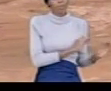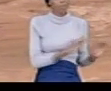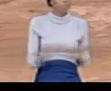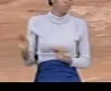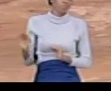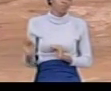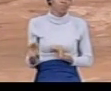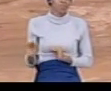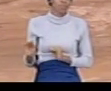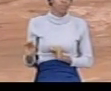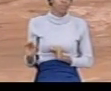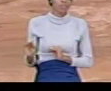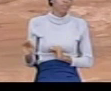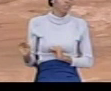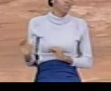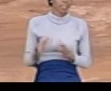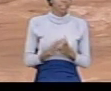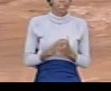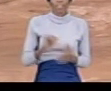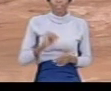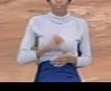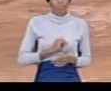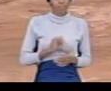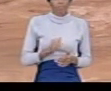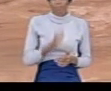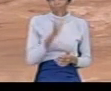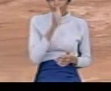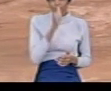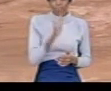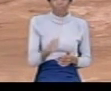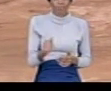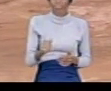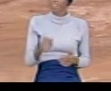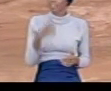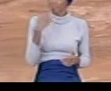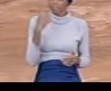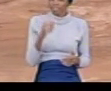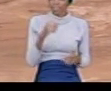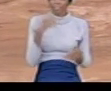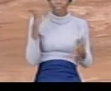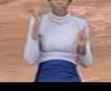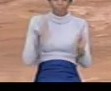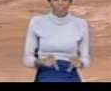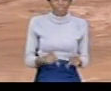be removed. I am thou whosoever,